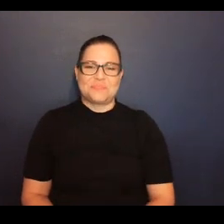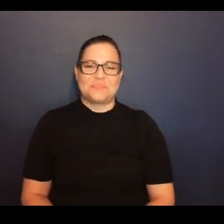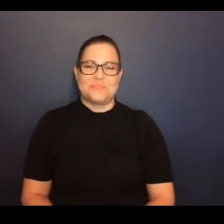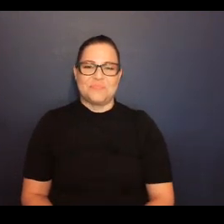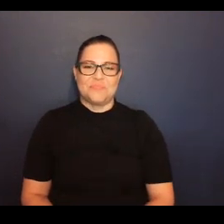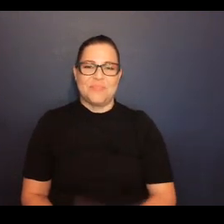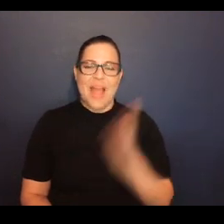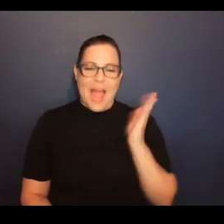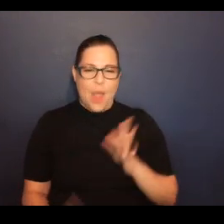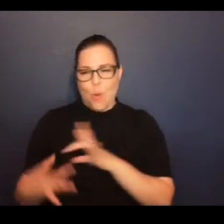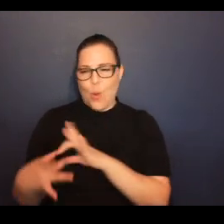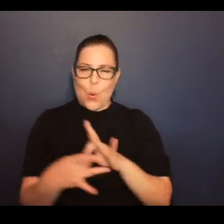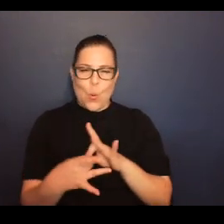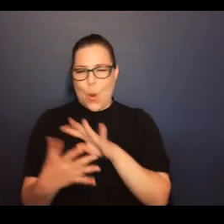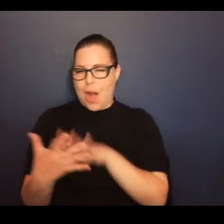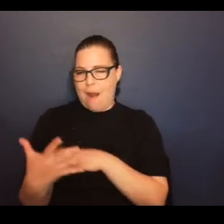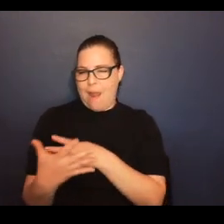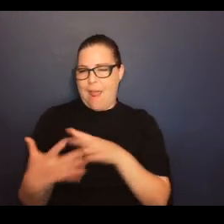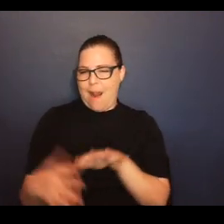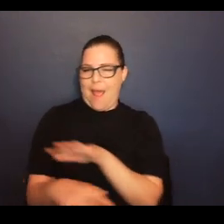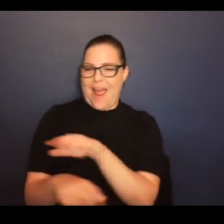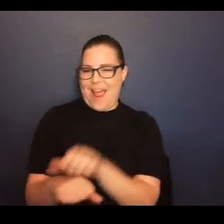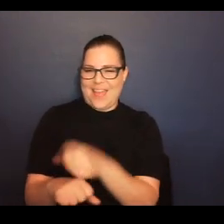I'll coordinate that for you. Okay.